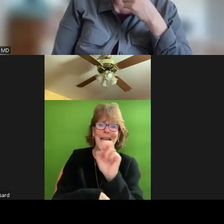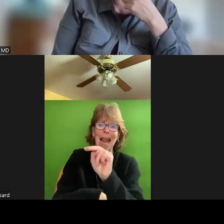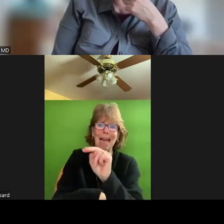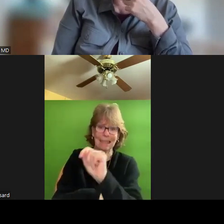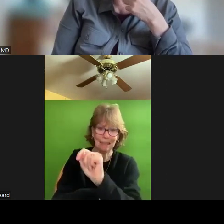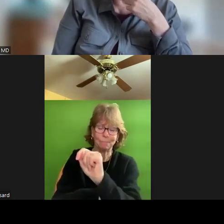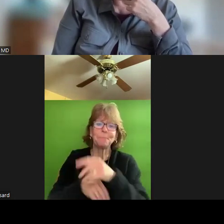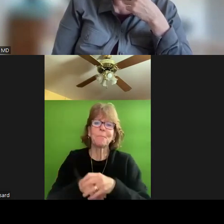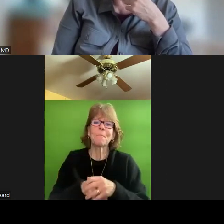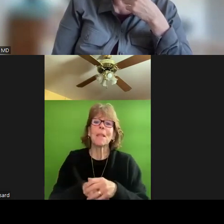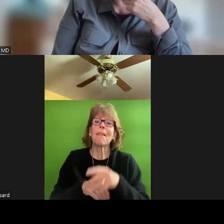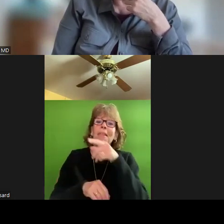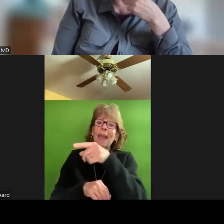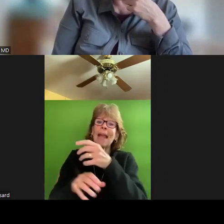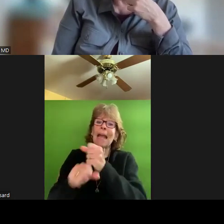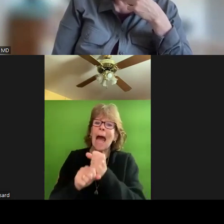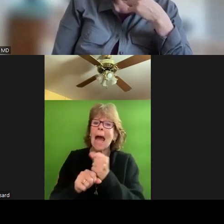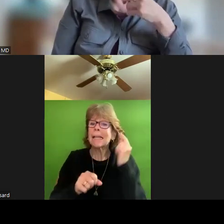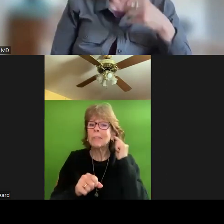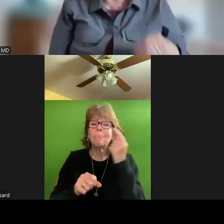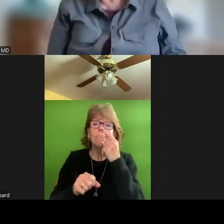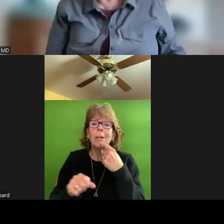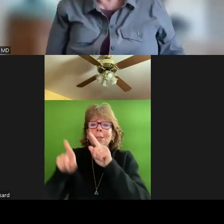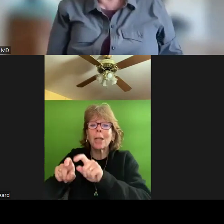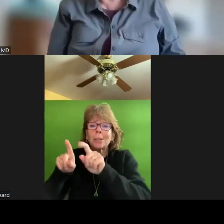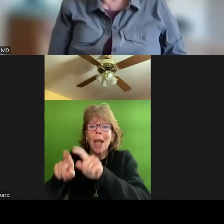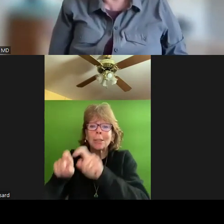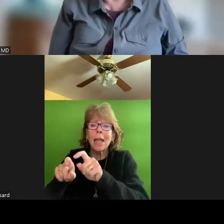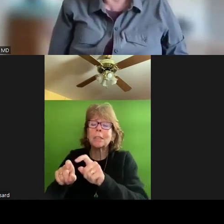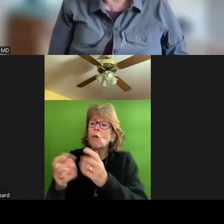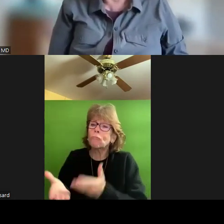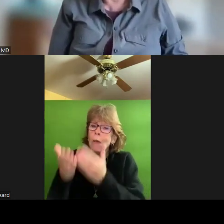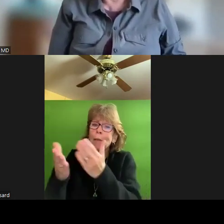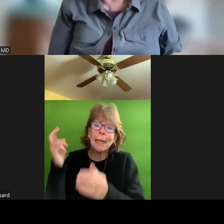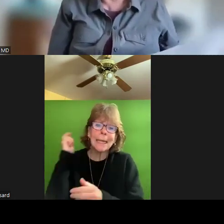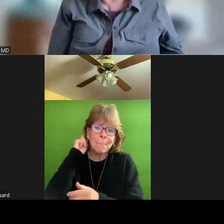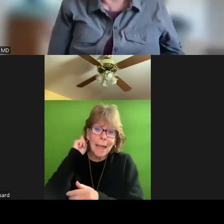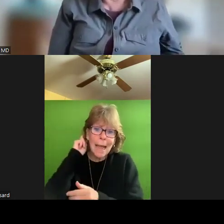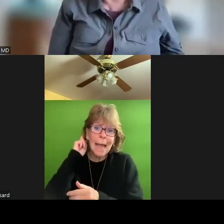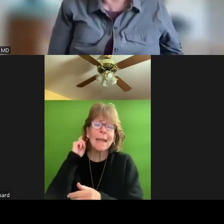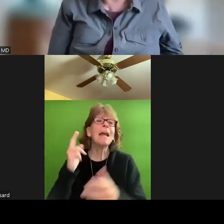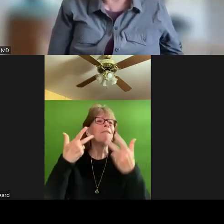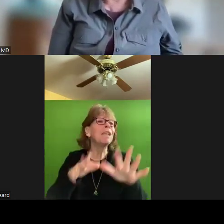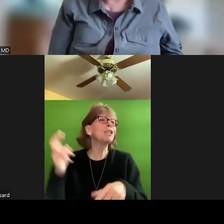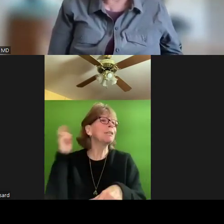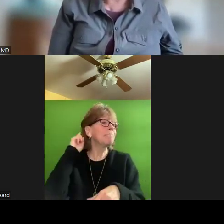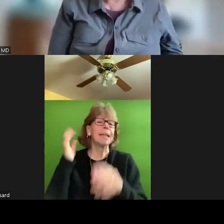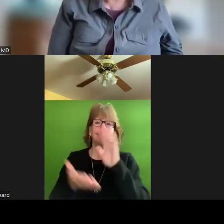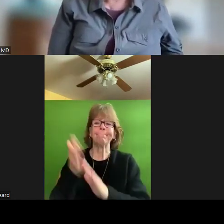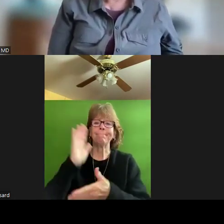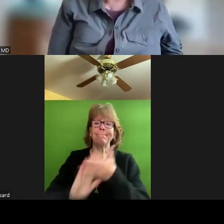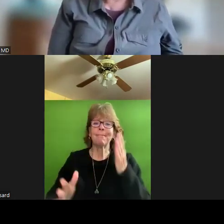that everything's going to be fine, they got their implant. And we're very specific in this policy report to talk